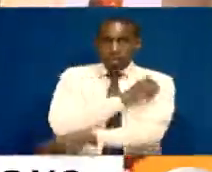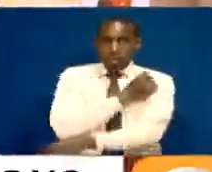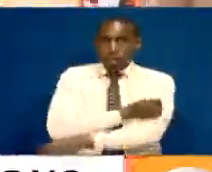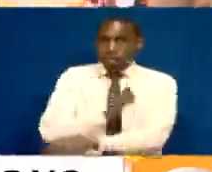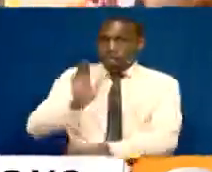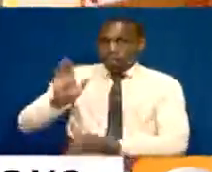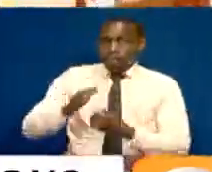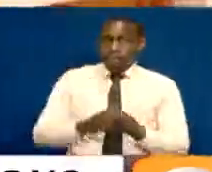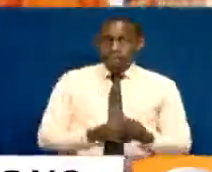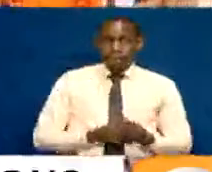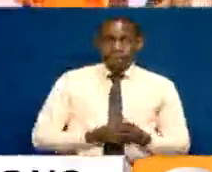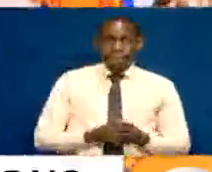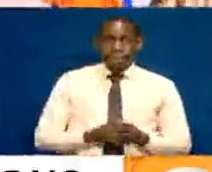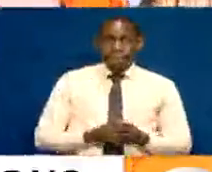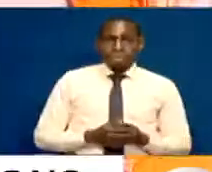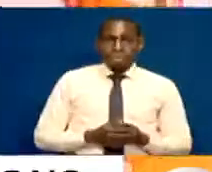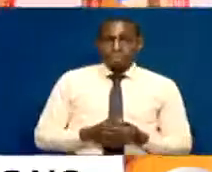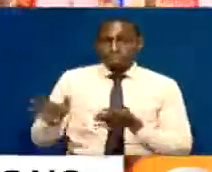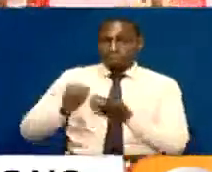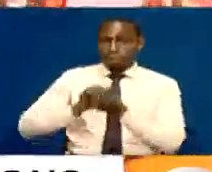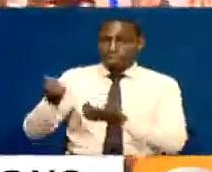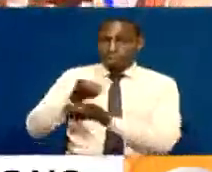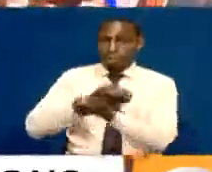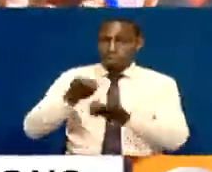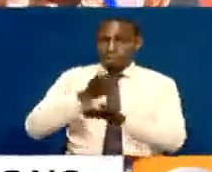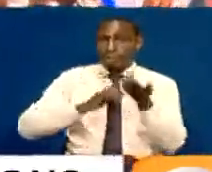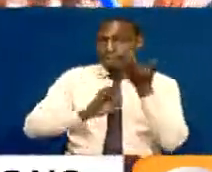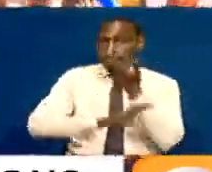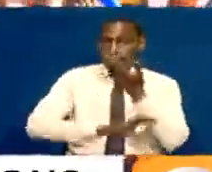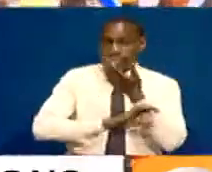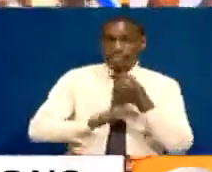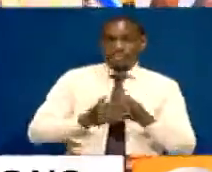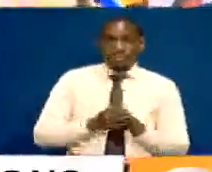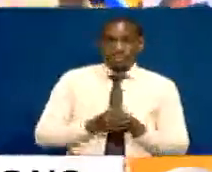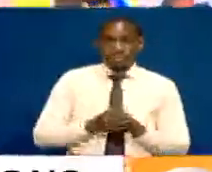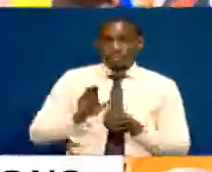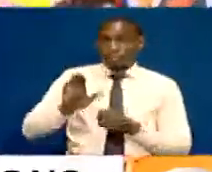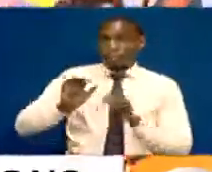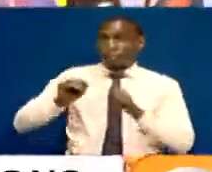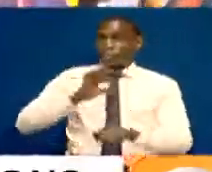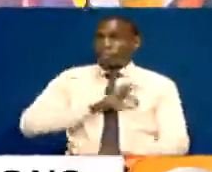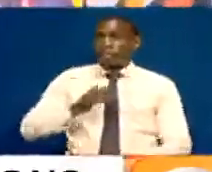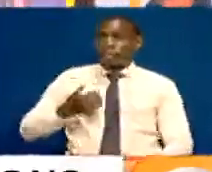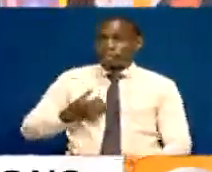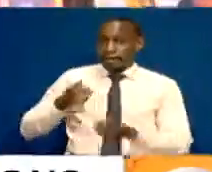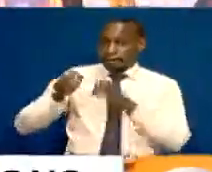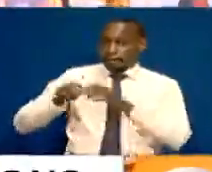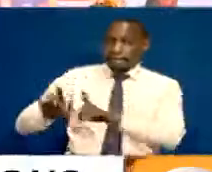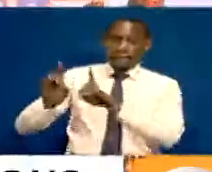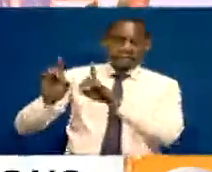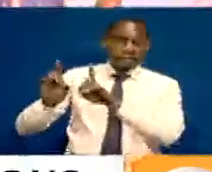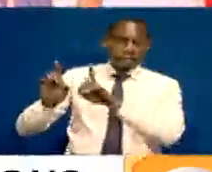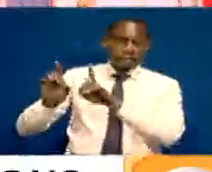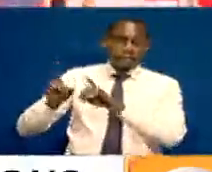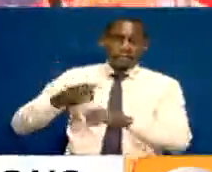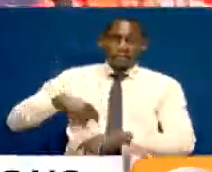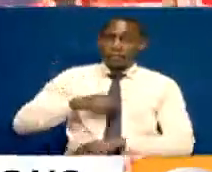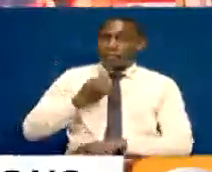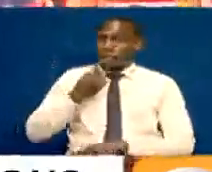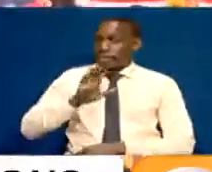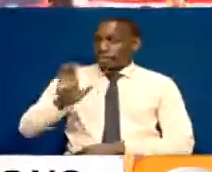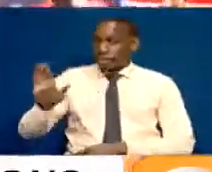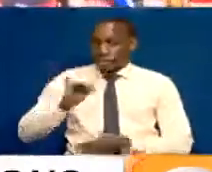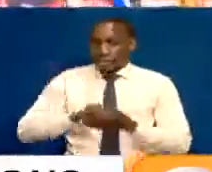yao kuharibu uchumi ya inchi ili wafaidike wenyewe. We are telling